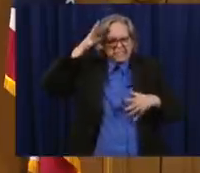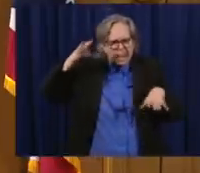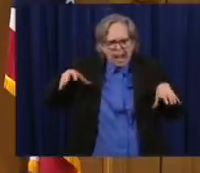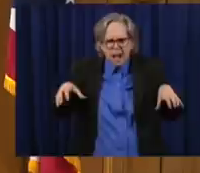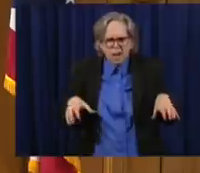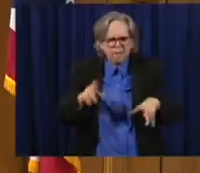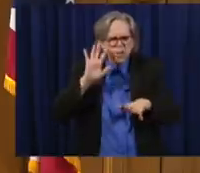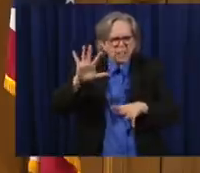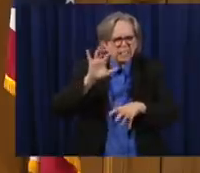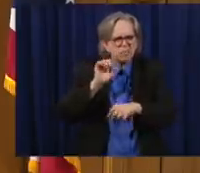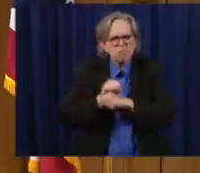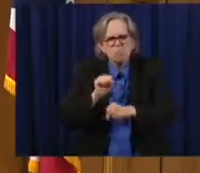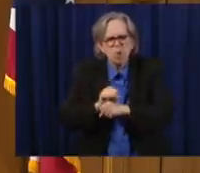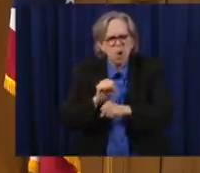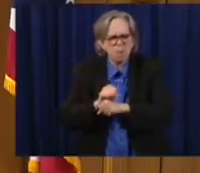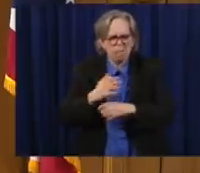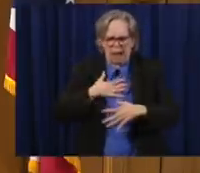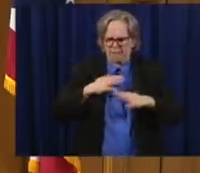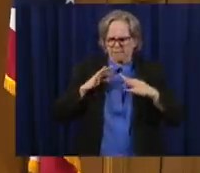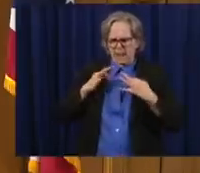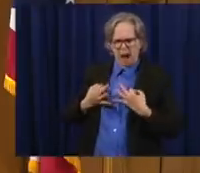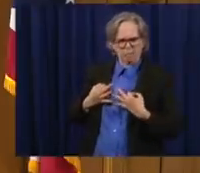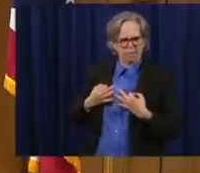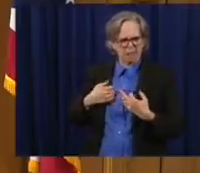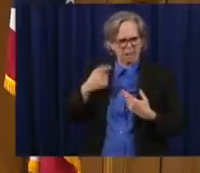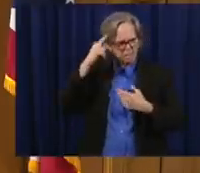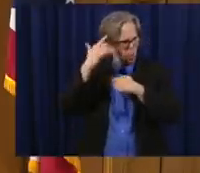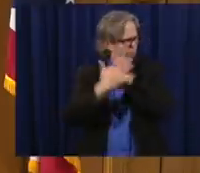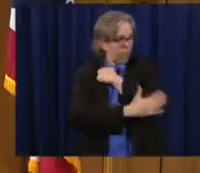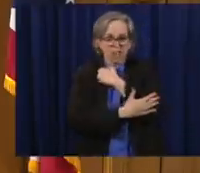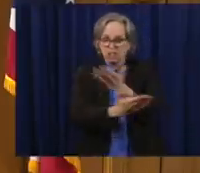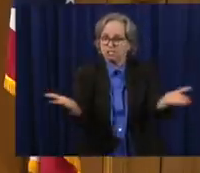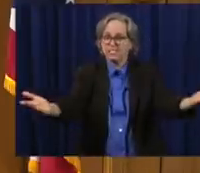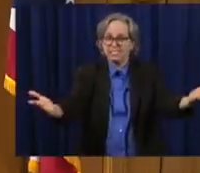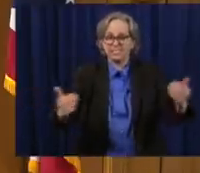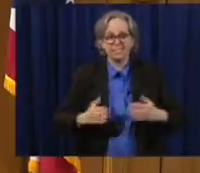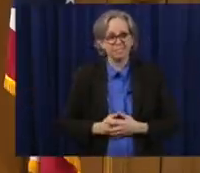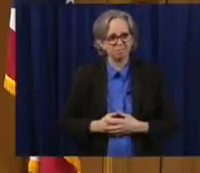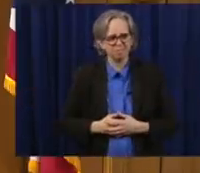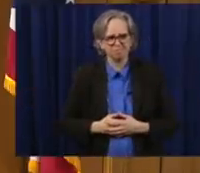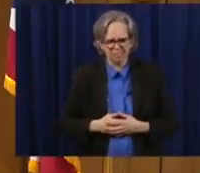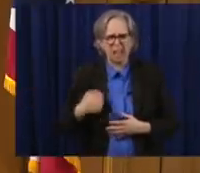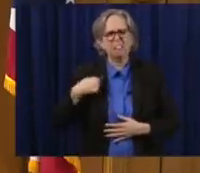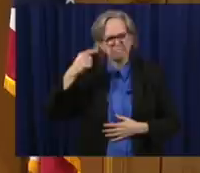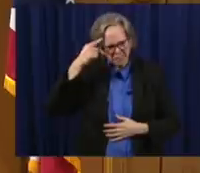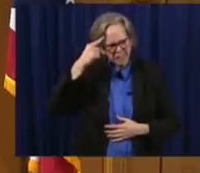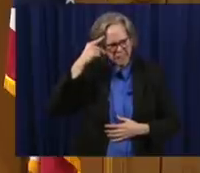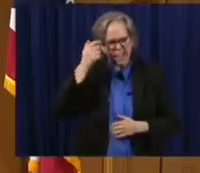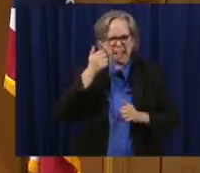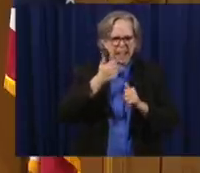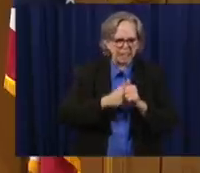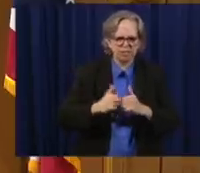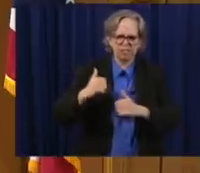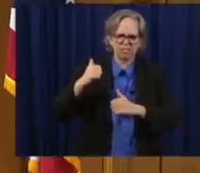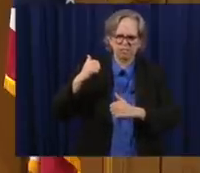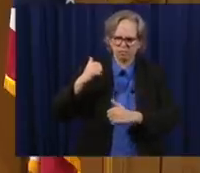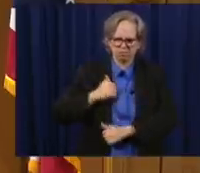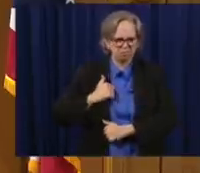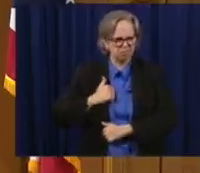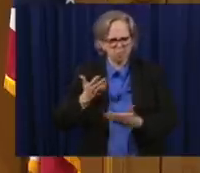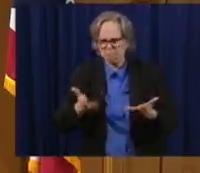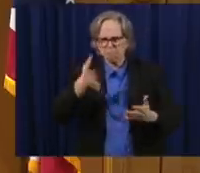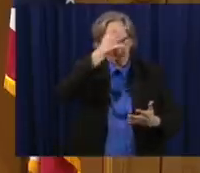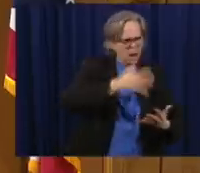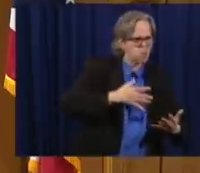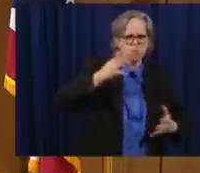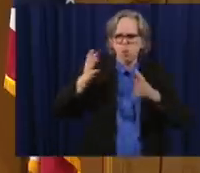and for the country in general, for everybody in between. And I think that every single serviceman or woman is doing